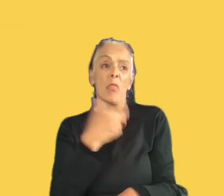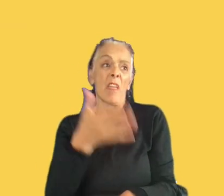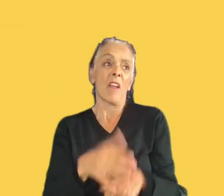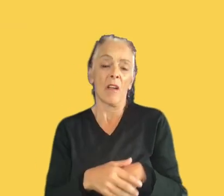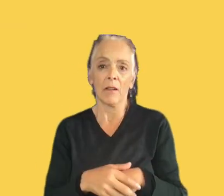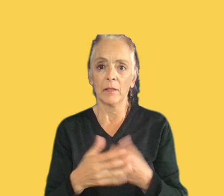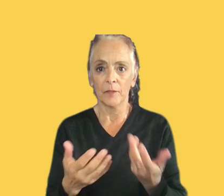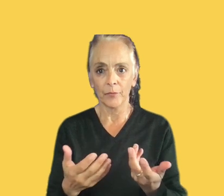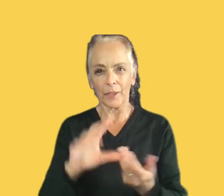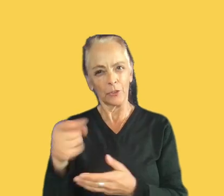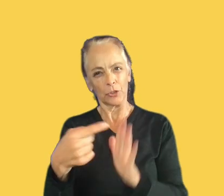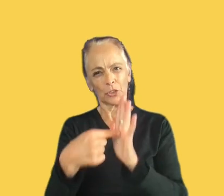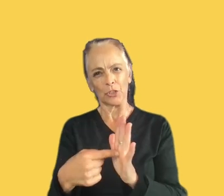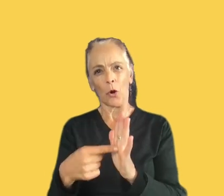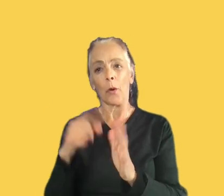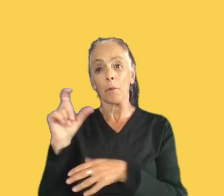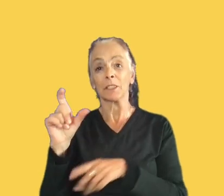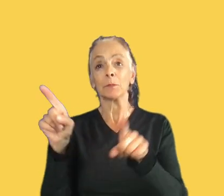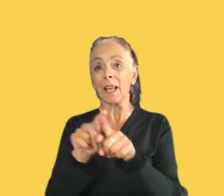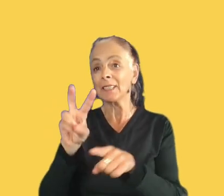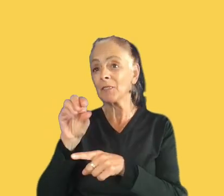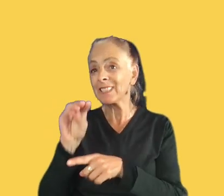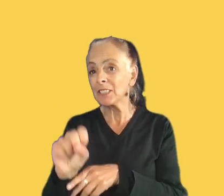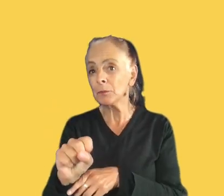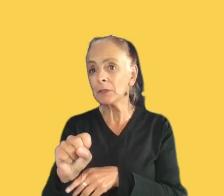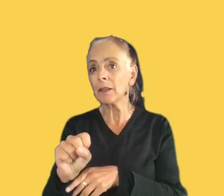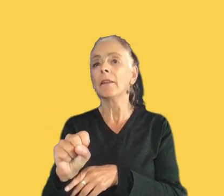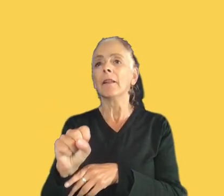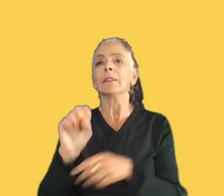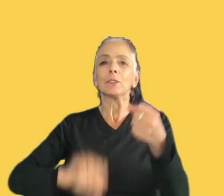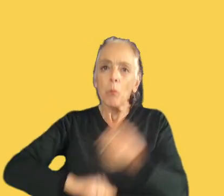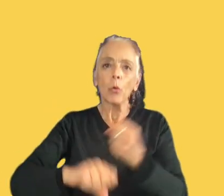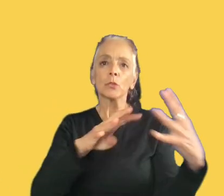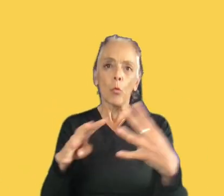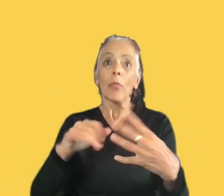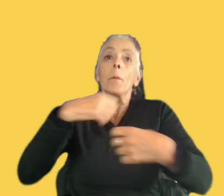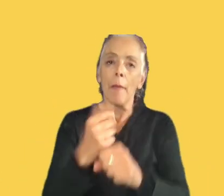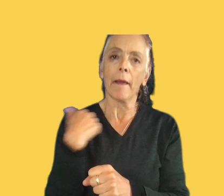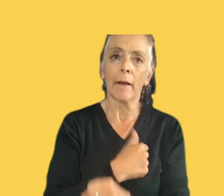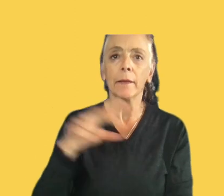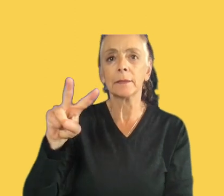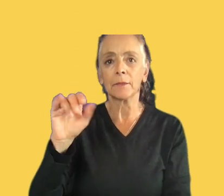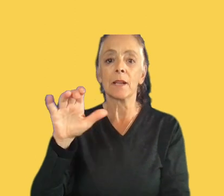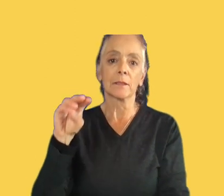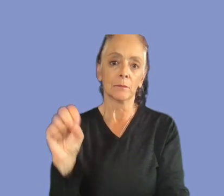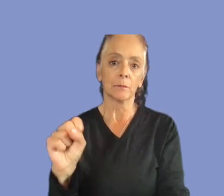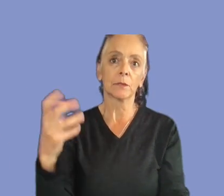Solely portraying Muslims as victims justifies wars that make us victims. It's very